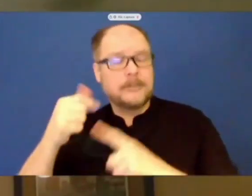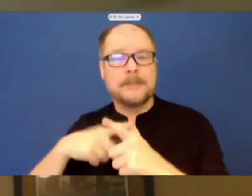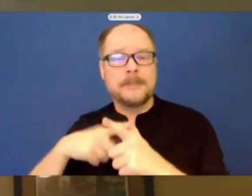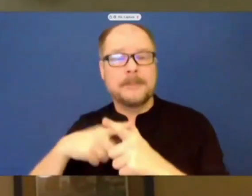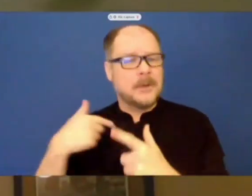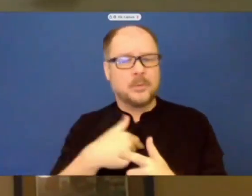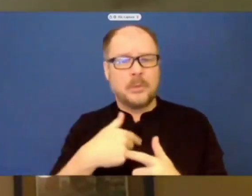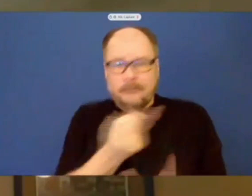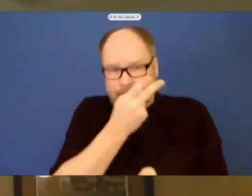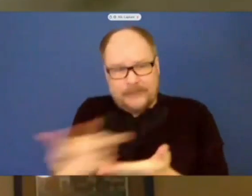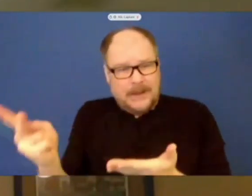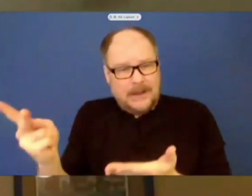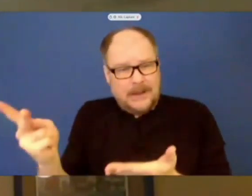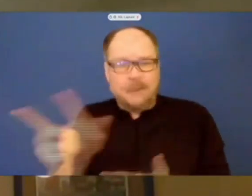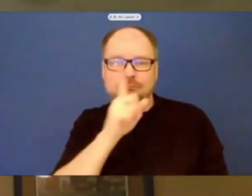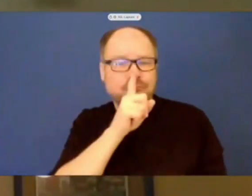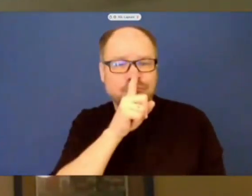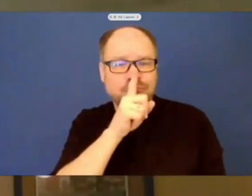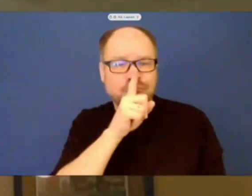on our commitments.